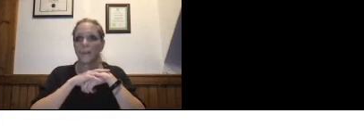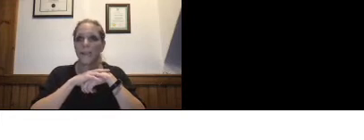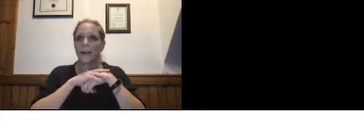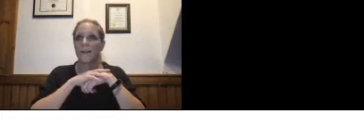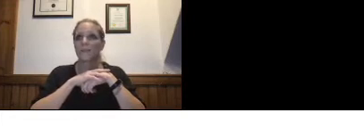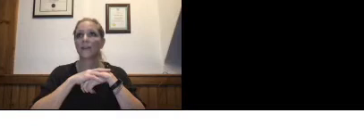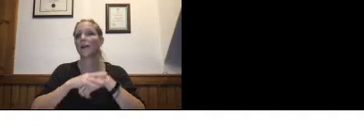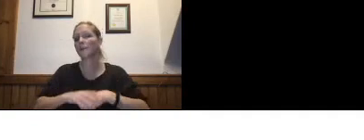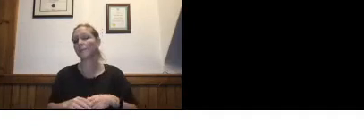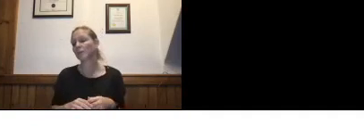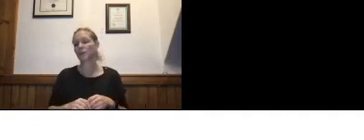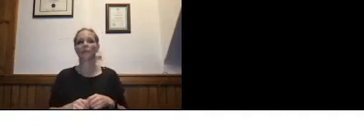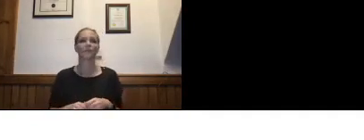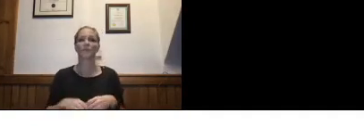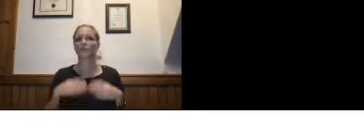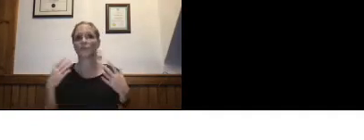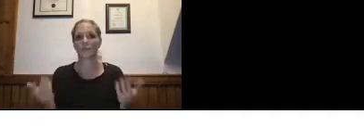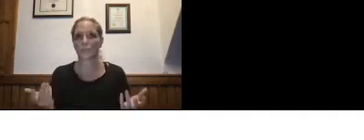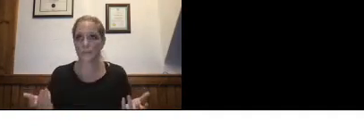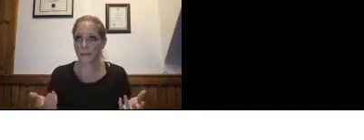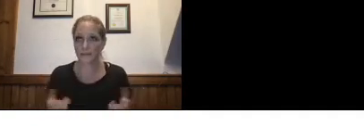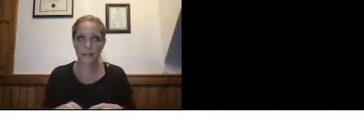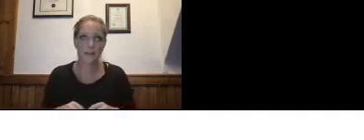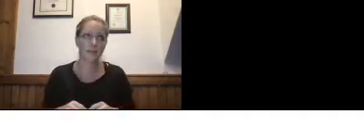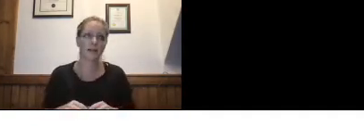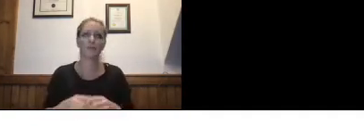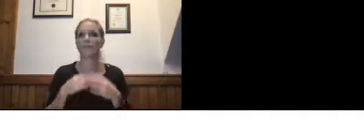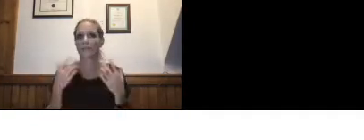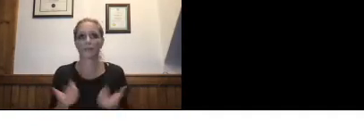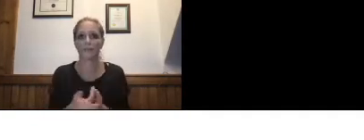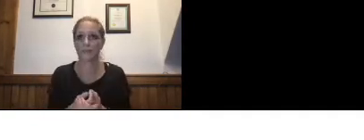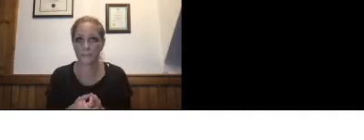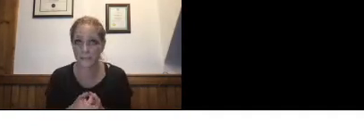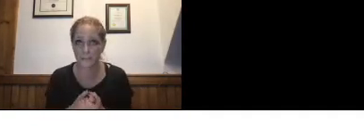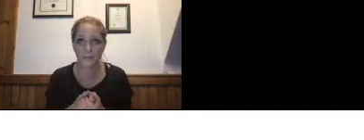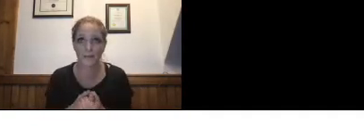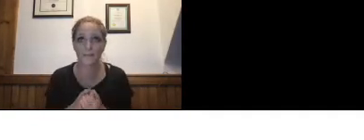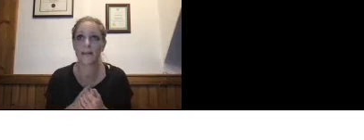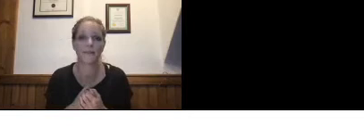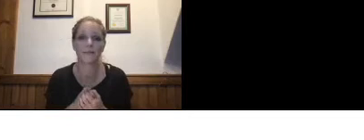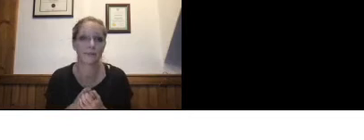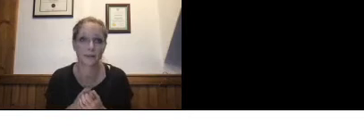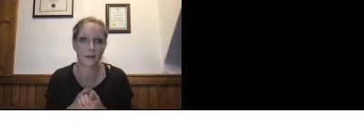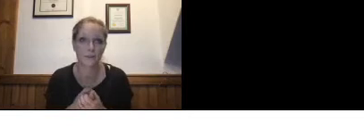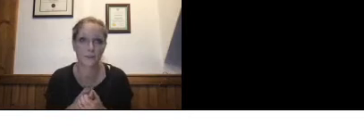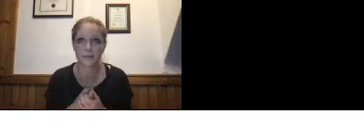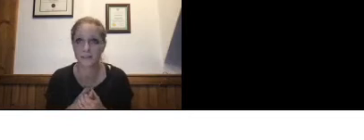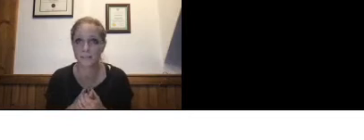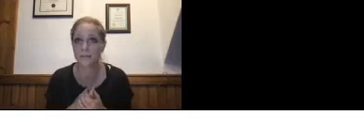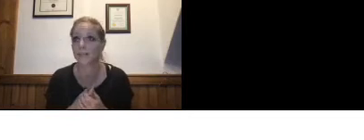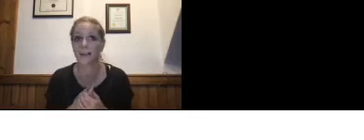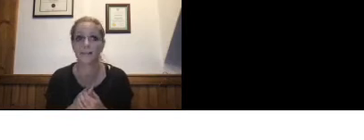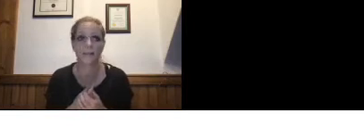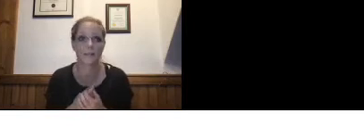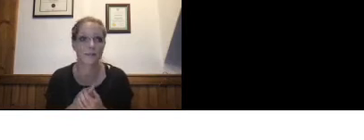refresher. If there are people, if this is your first YPAD day and you've never heard a research update before, you may have never heard about a Huntington